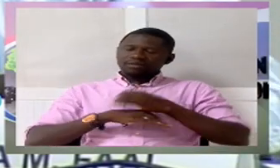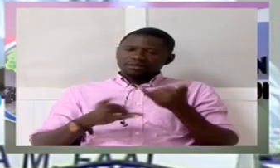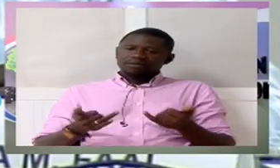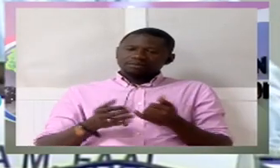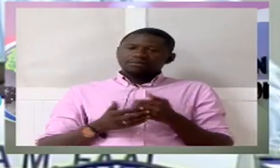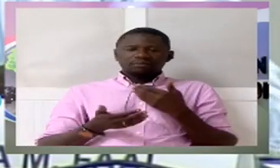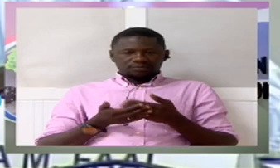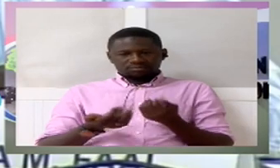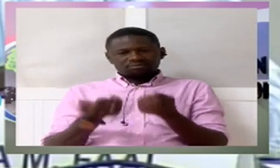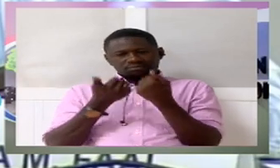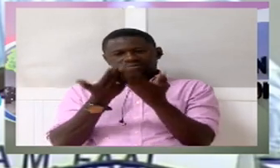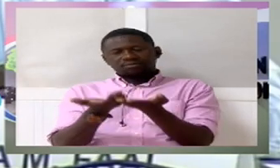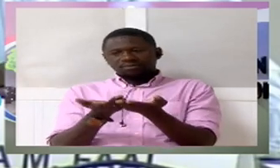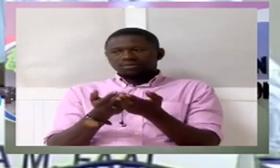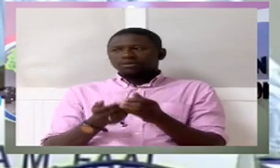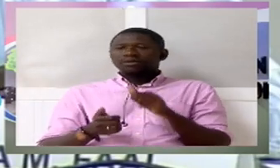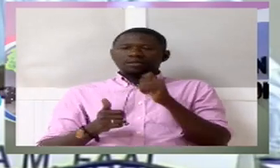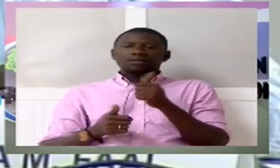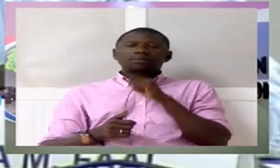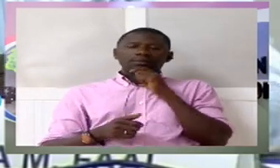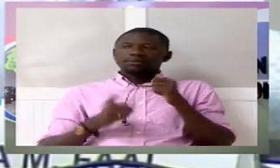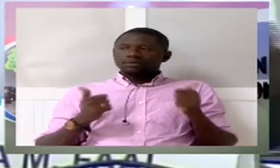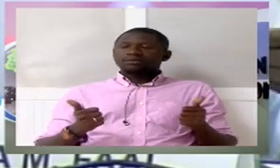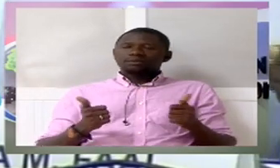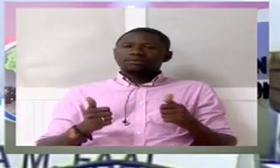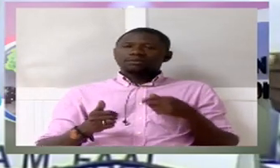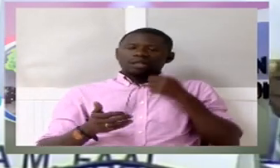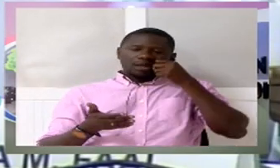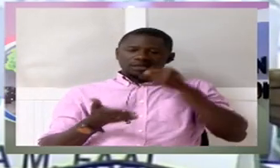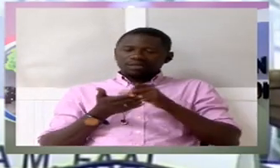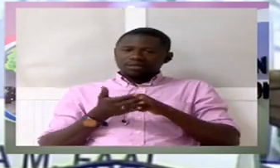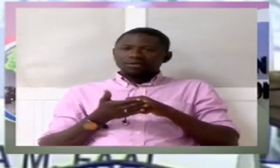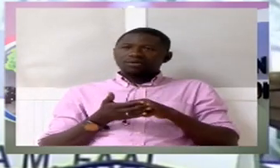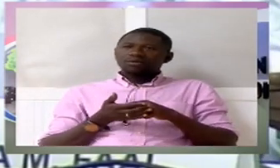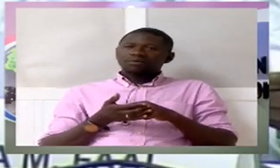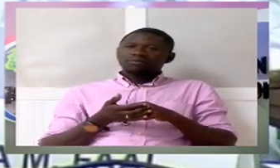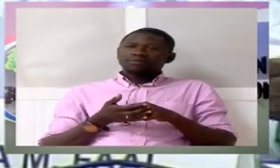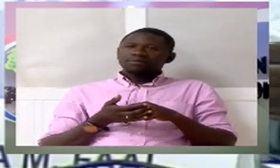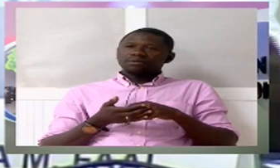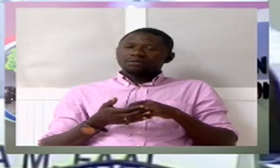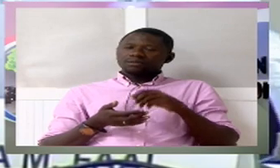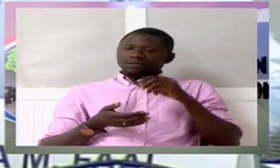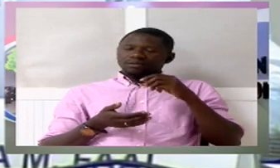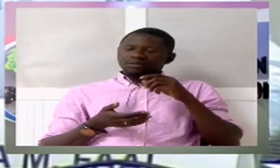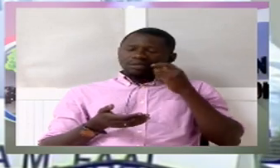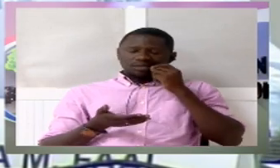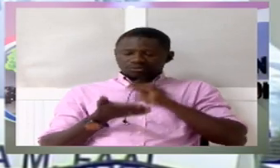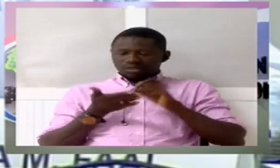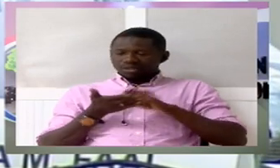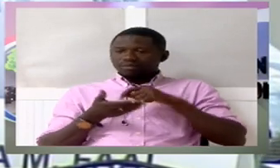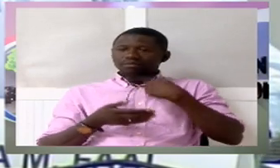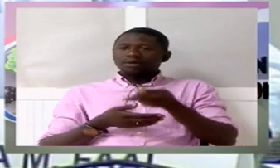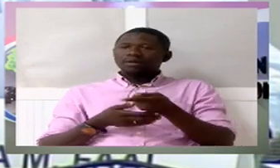ahead. Yes, Mr. Chair, the letter of clemency that was written